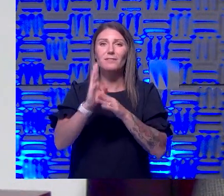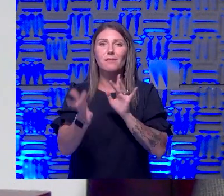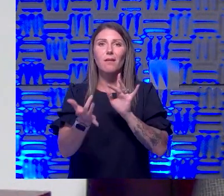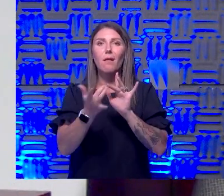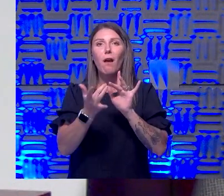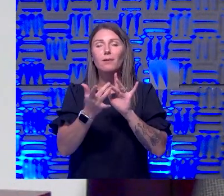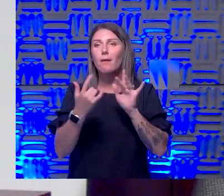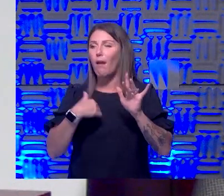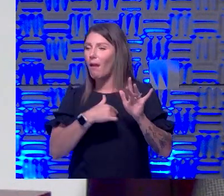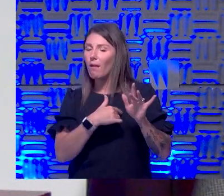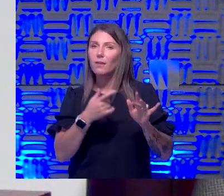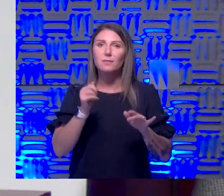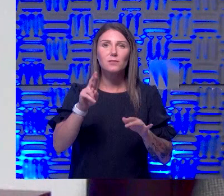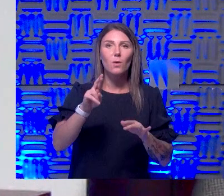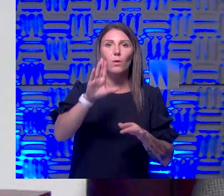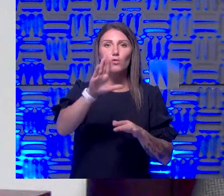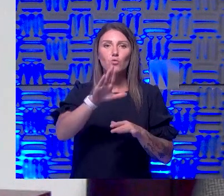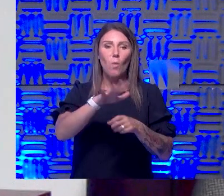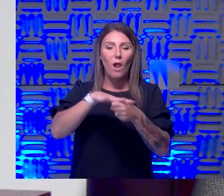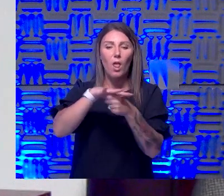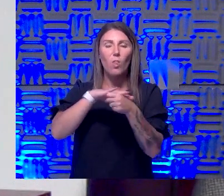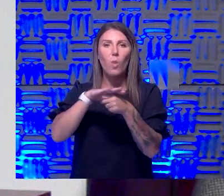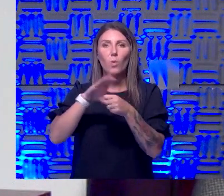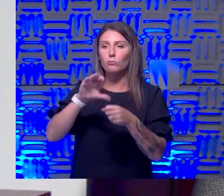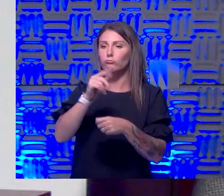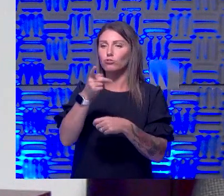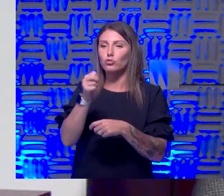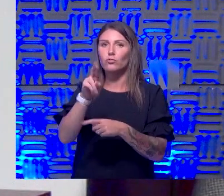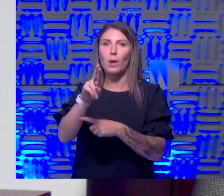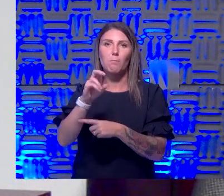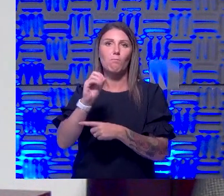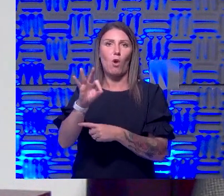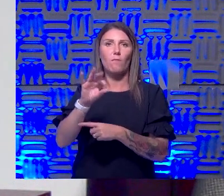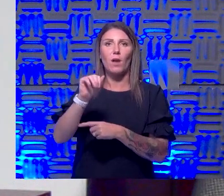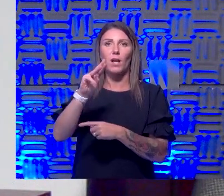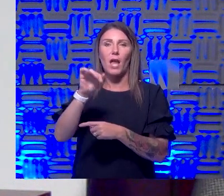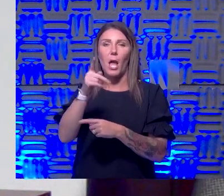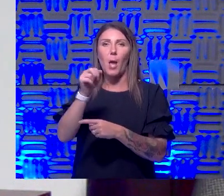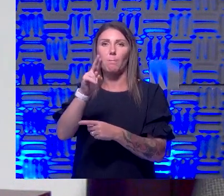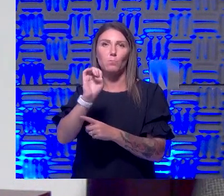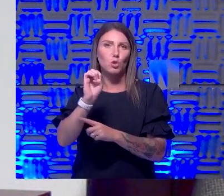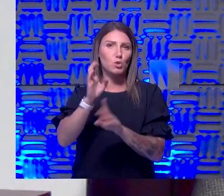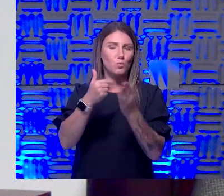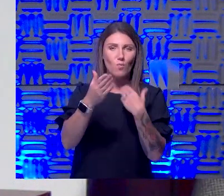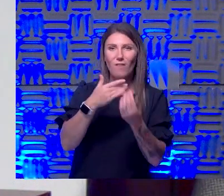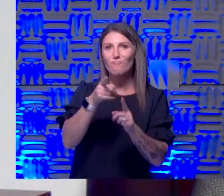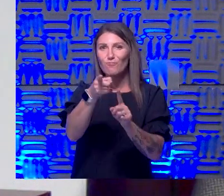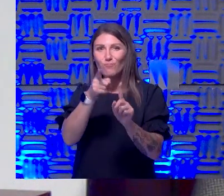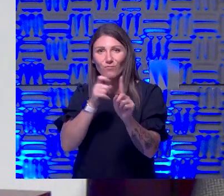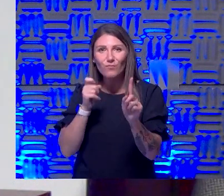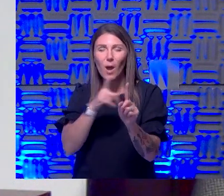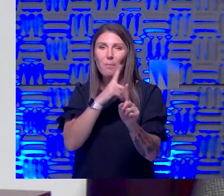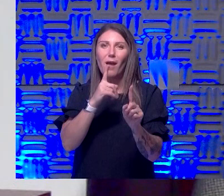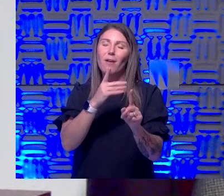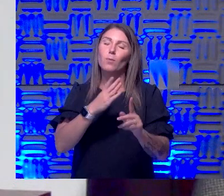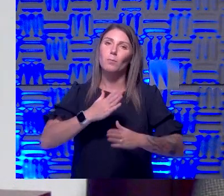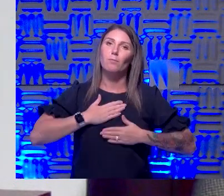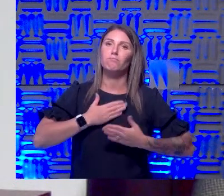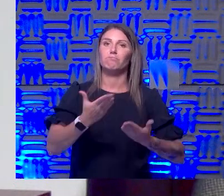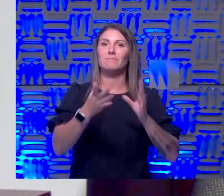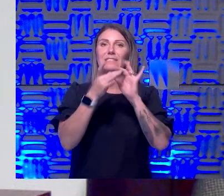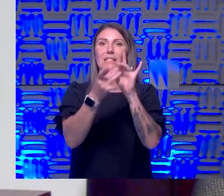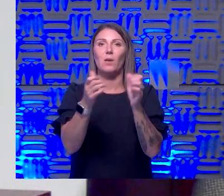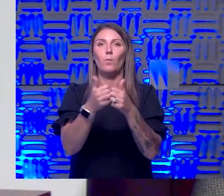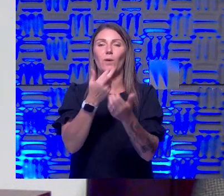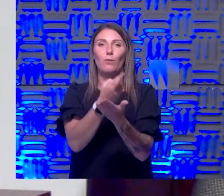contact us or your local Chamber of Commerce wherever you're watching this from, and they're happy to connect you with those local resources. So thanks